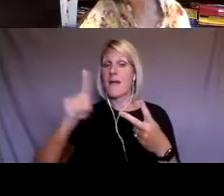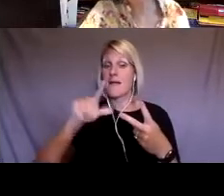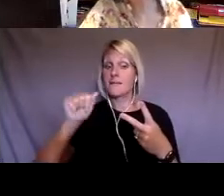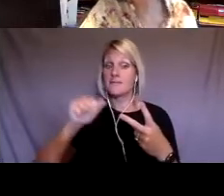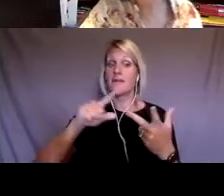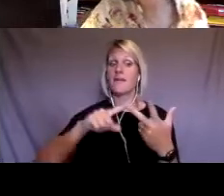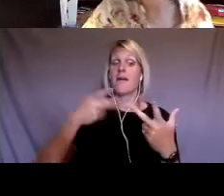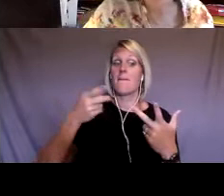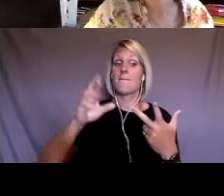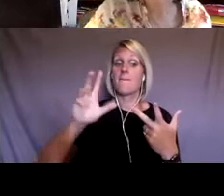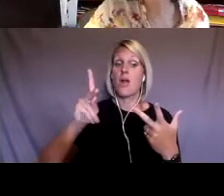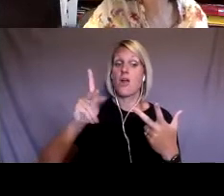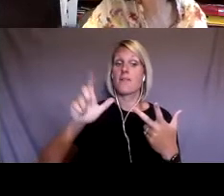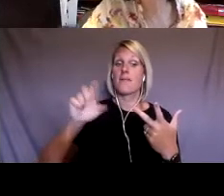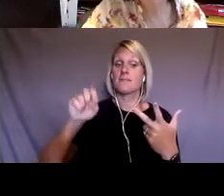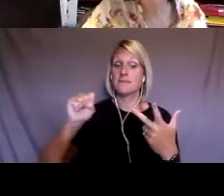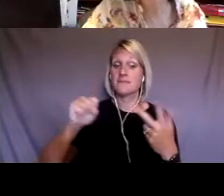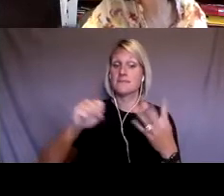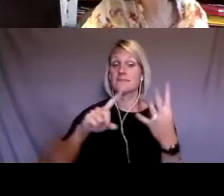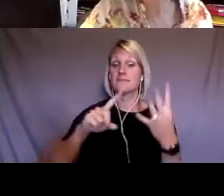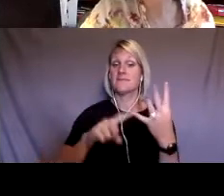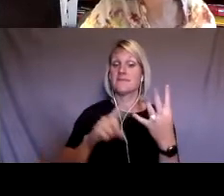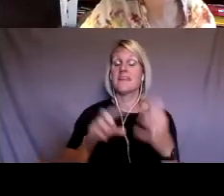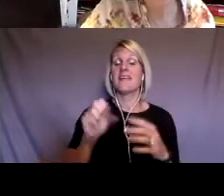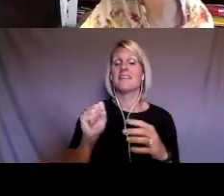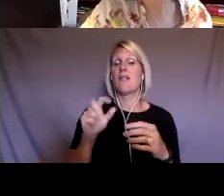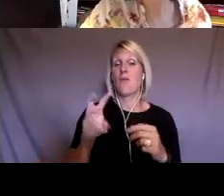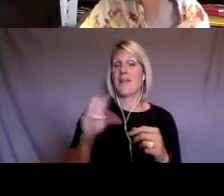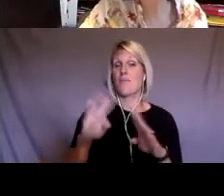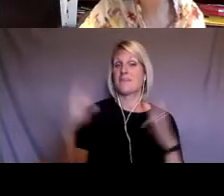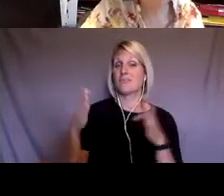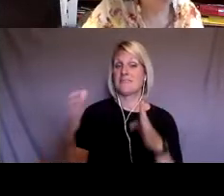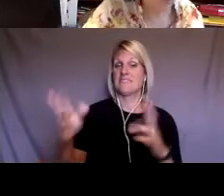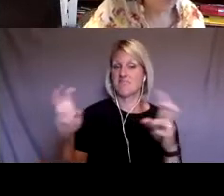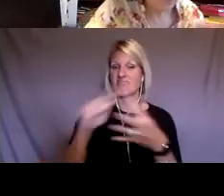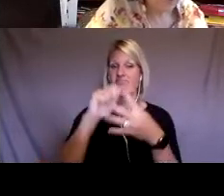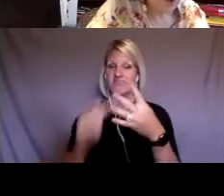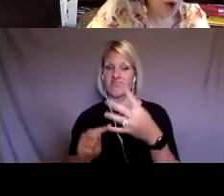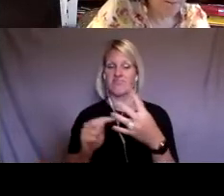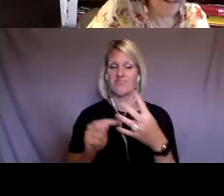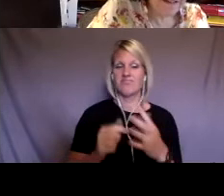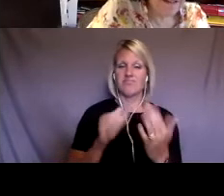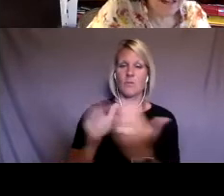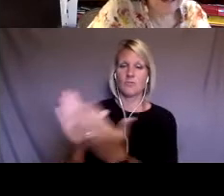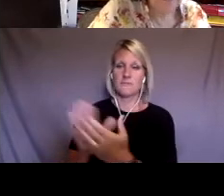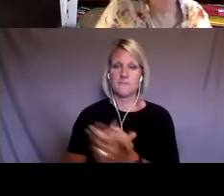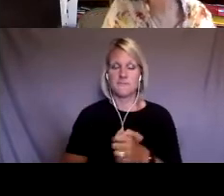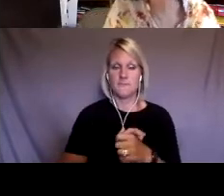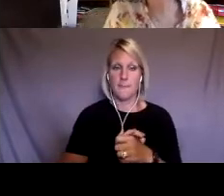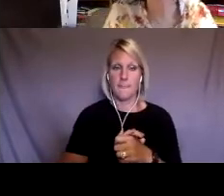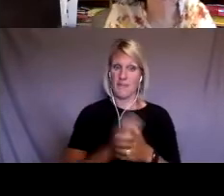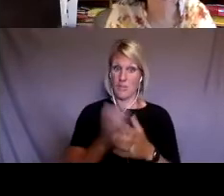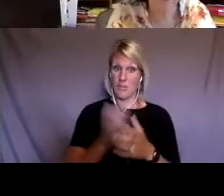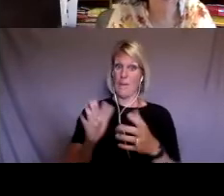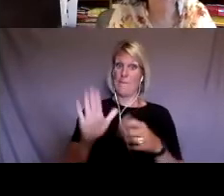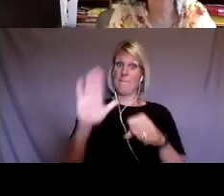recently, during the pandemic, slow and open streets. So complete streets, the concept of